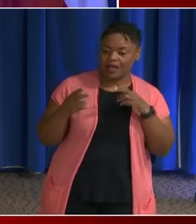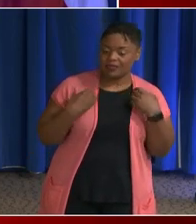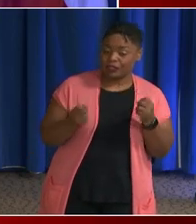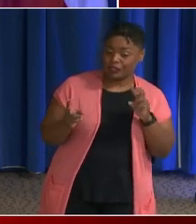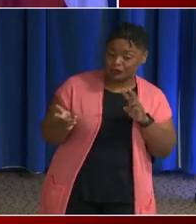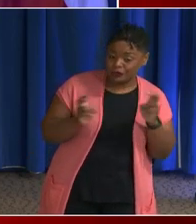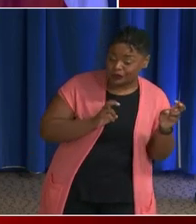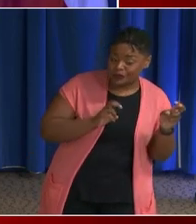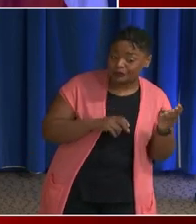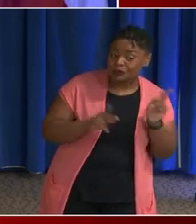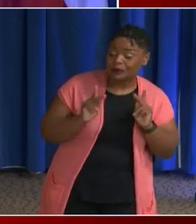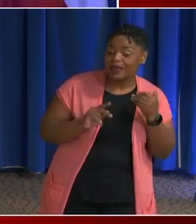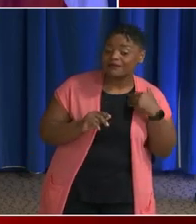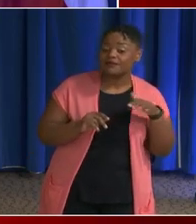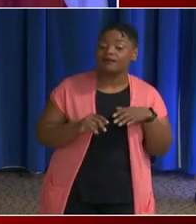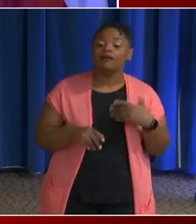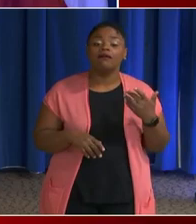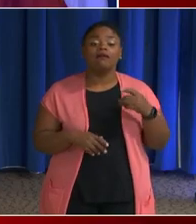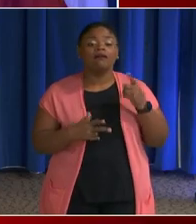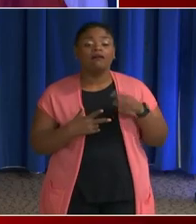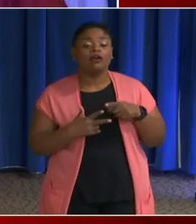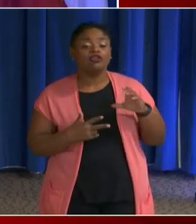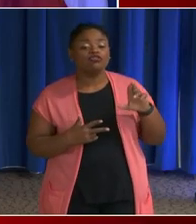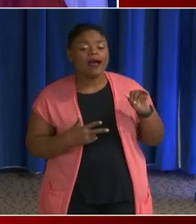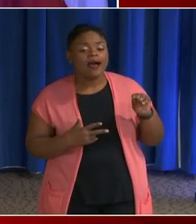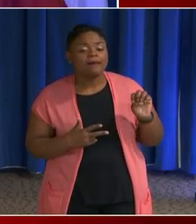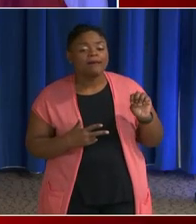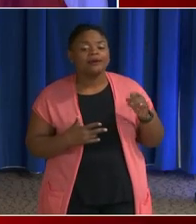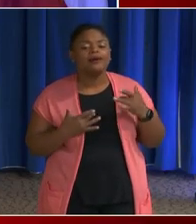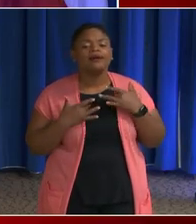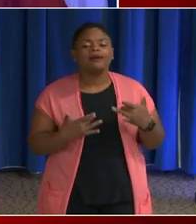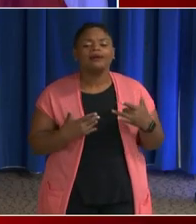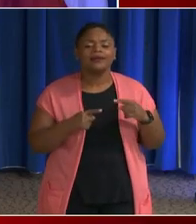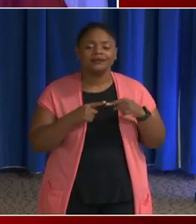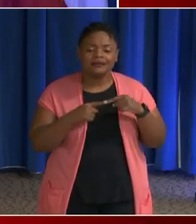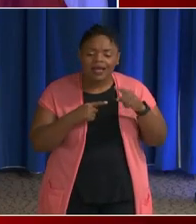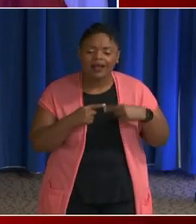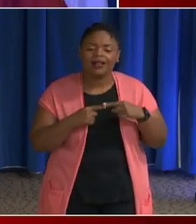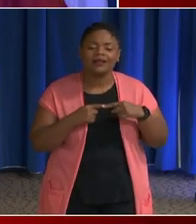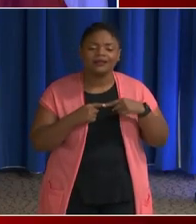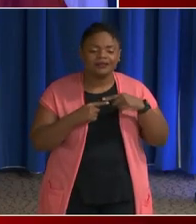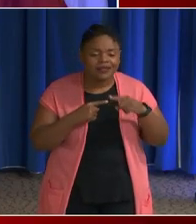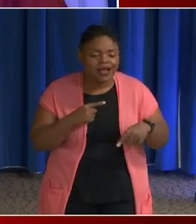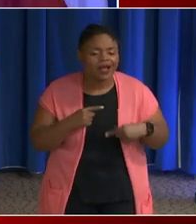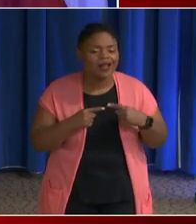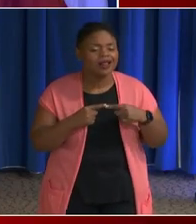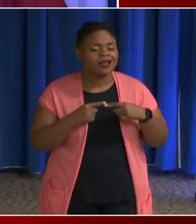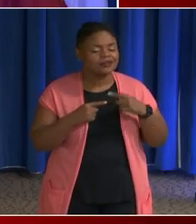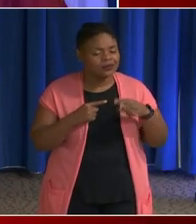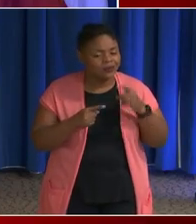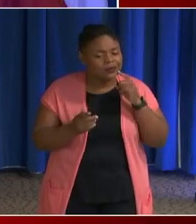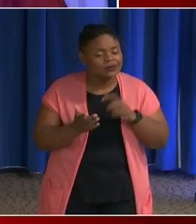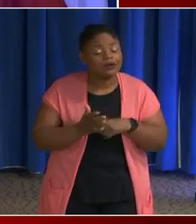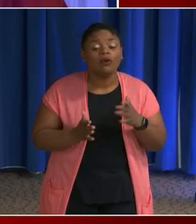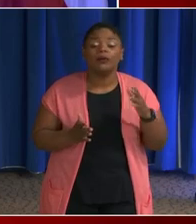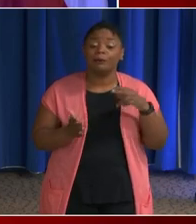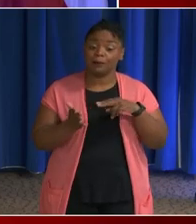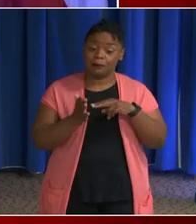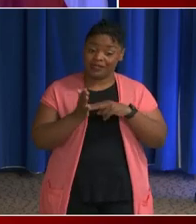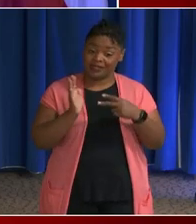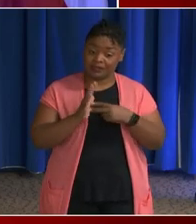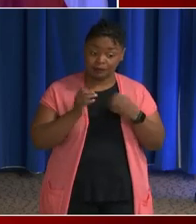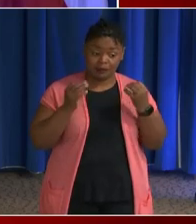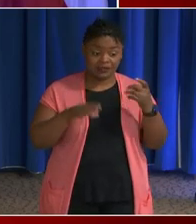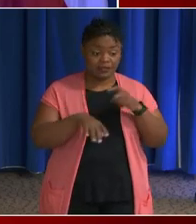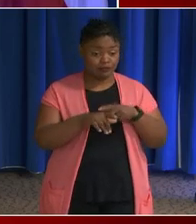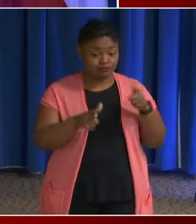crime often has I'm going to say, cyclical aspect to it, meaning that what we see with a lot of the shootings that occur